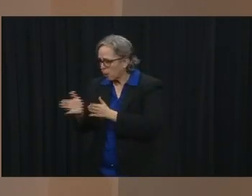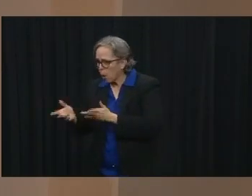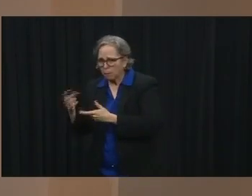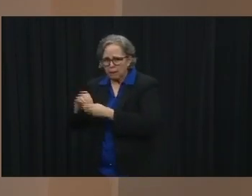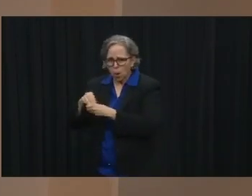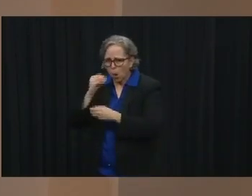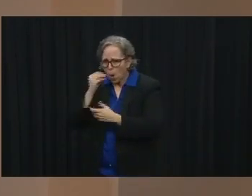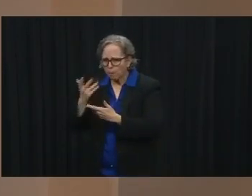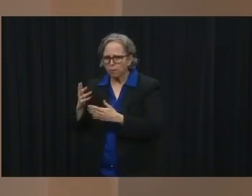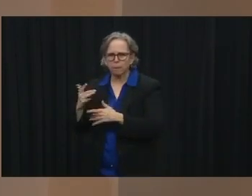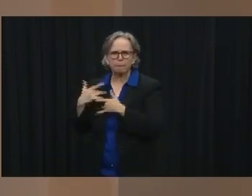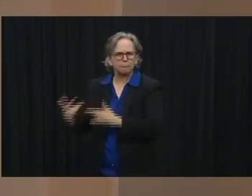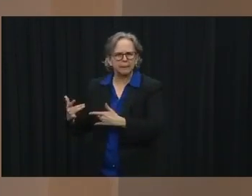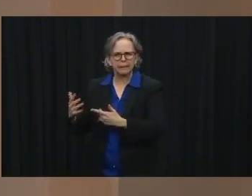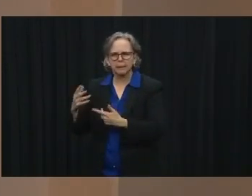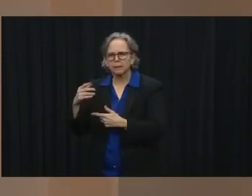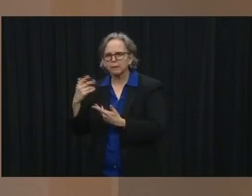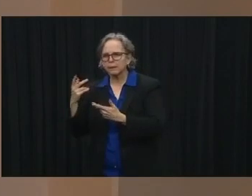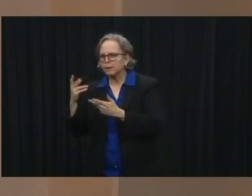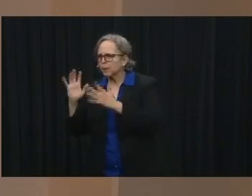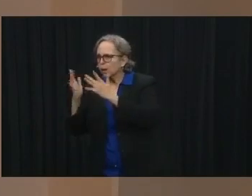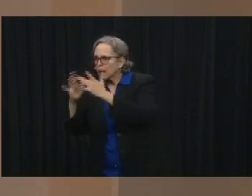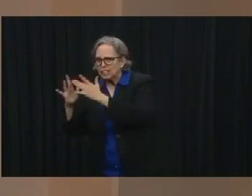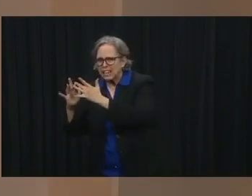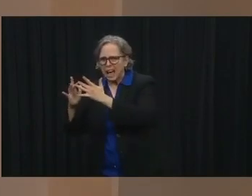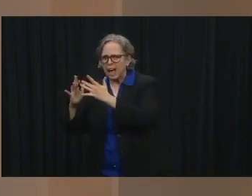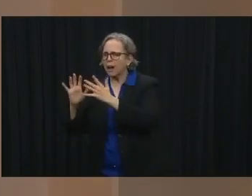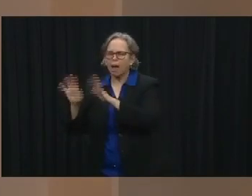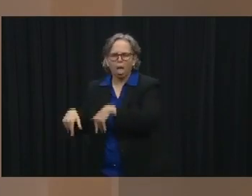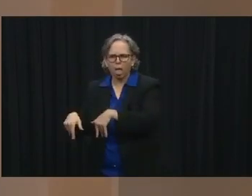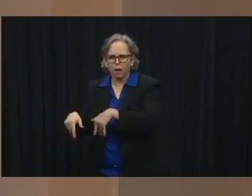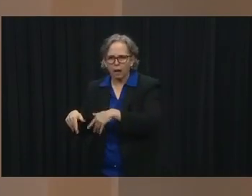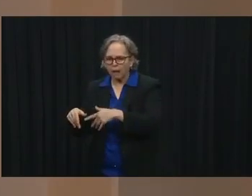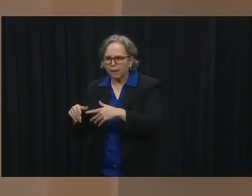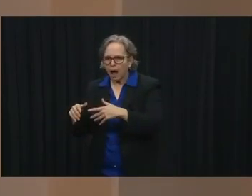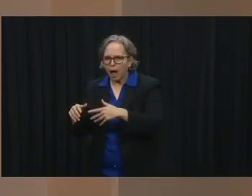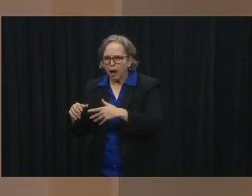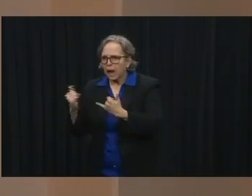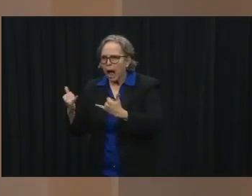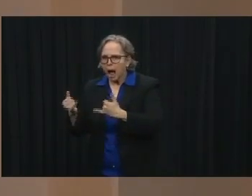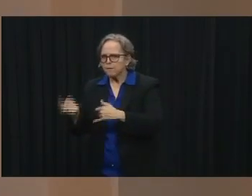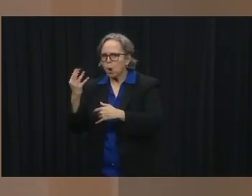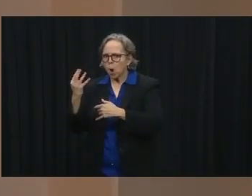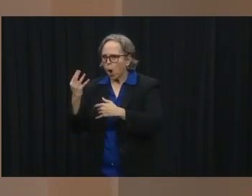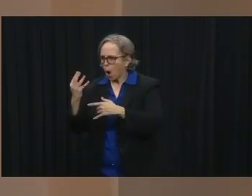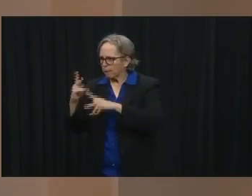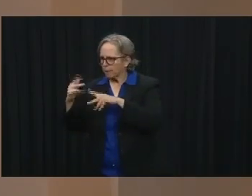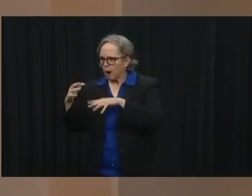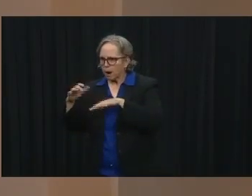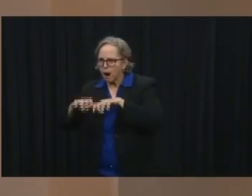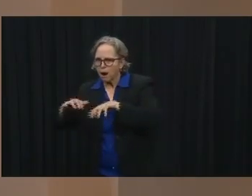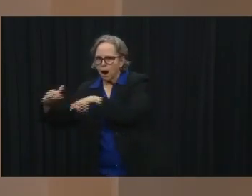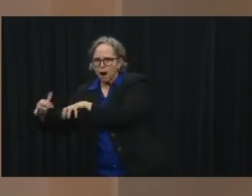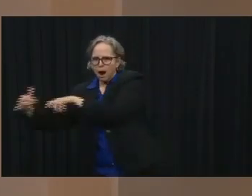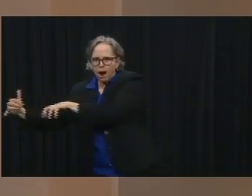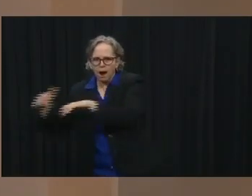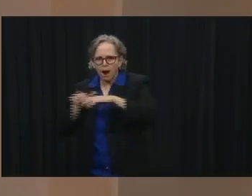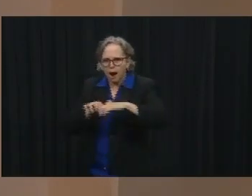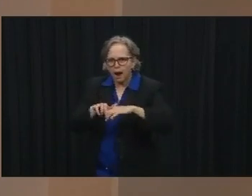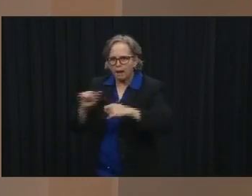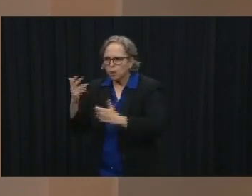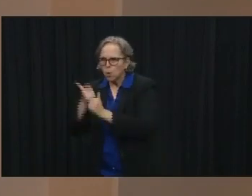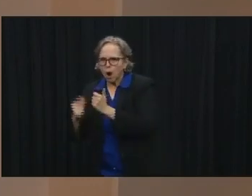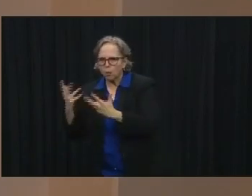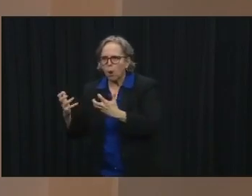normally nobody on the internet during the day, and you have 4 people on there, and that's happening in all the homes in your neighborhood. And certain places in